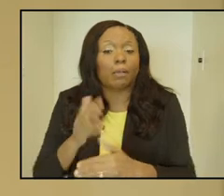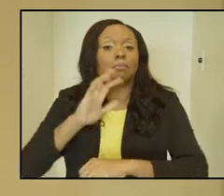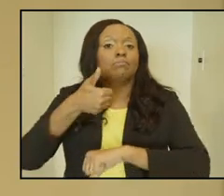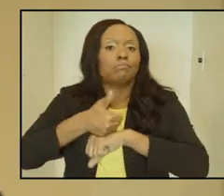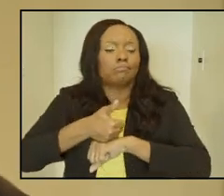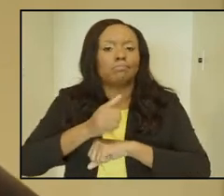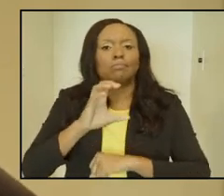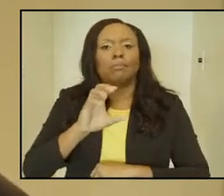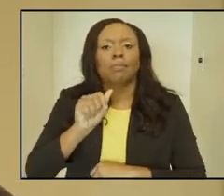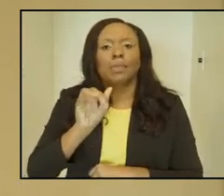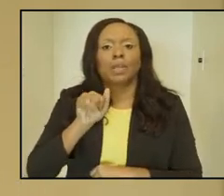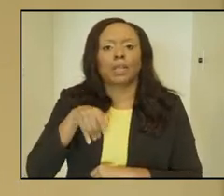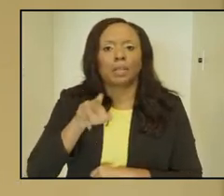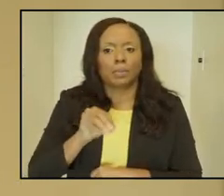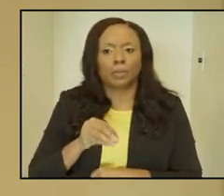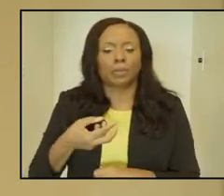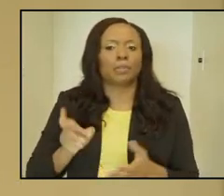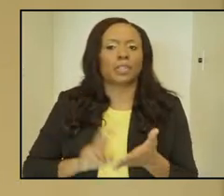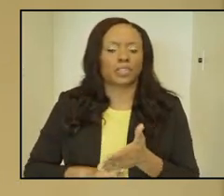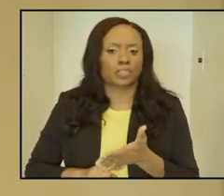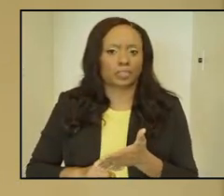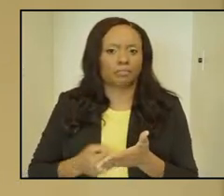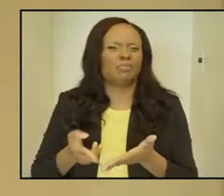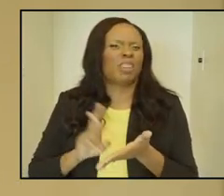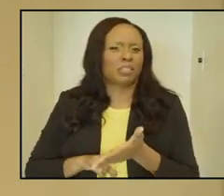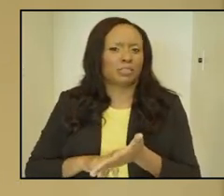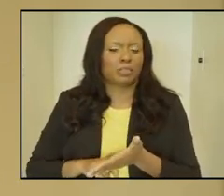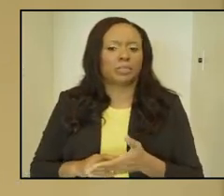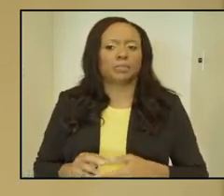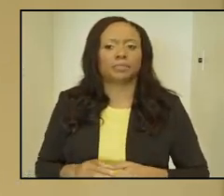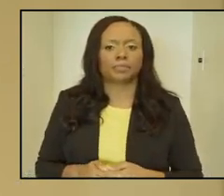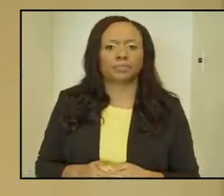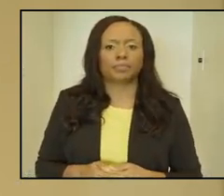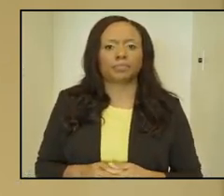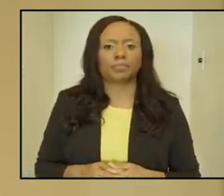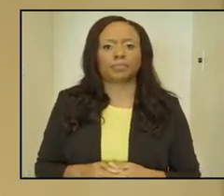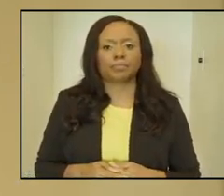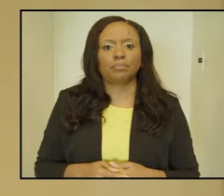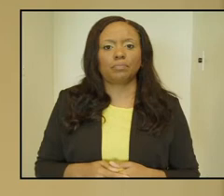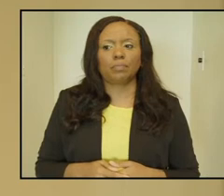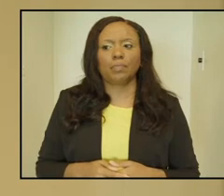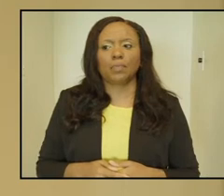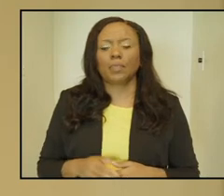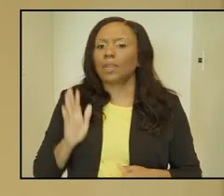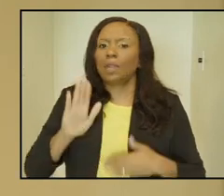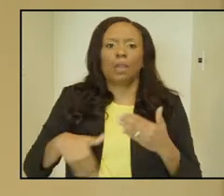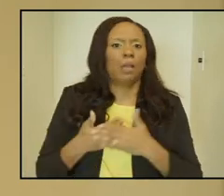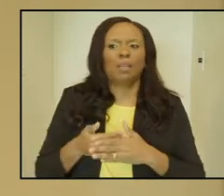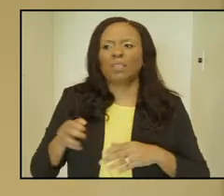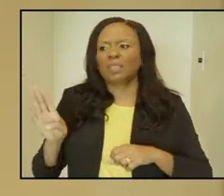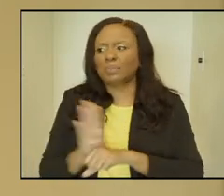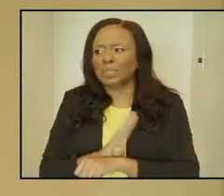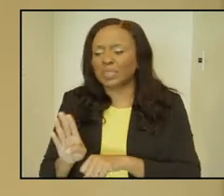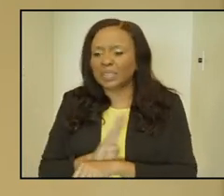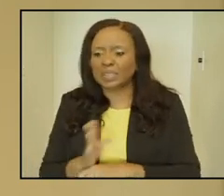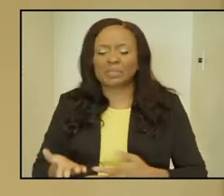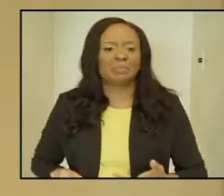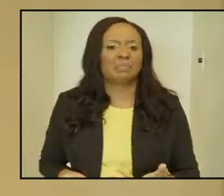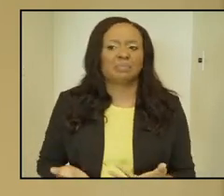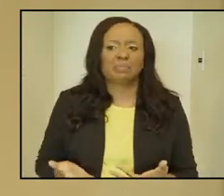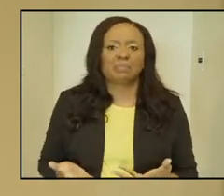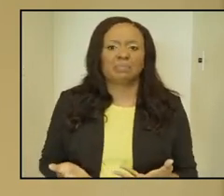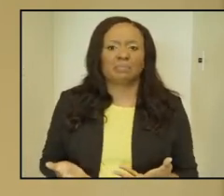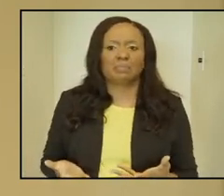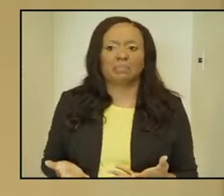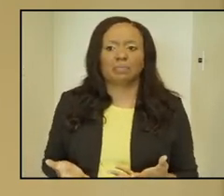Registry. As we are all well aware, practically all businesses and commercial activities commence in